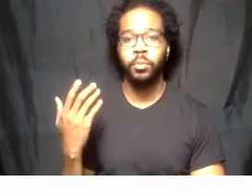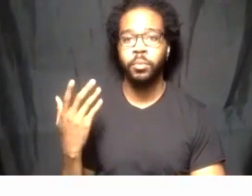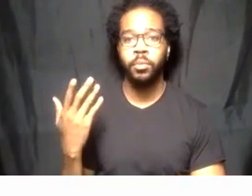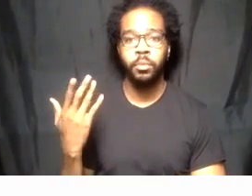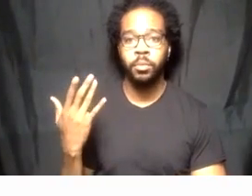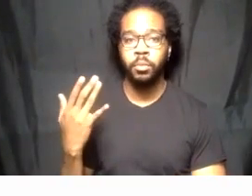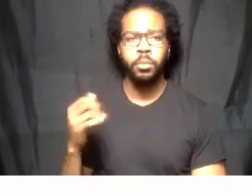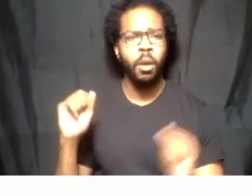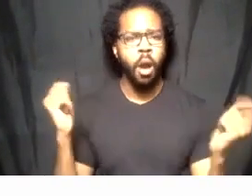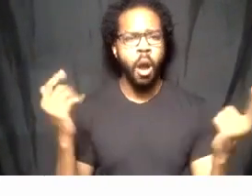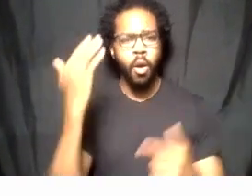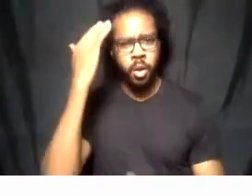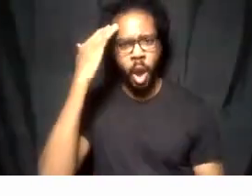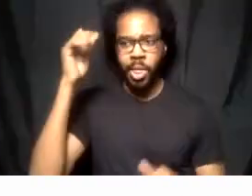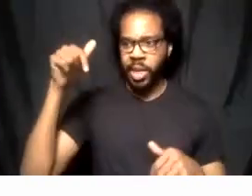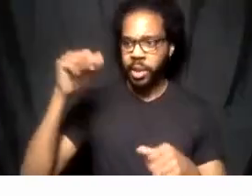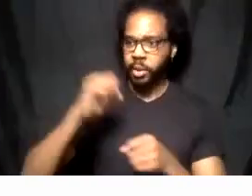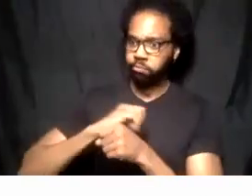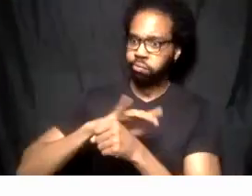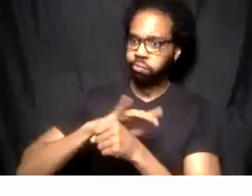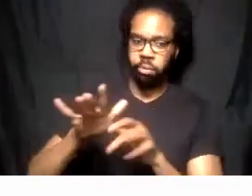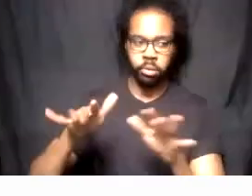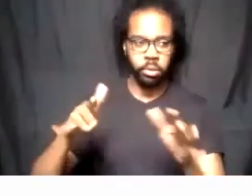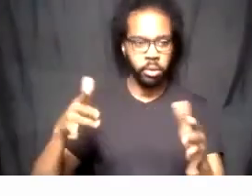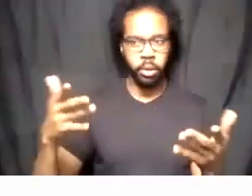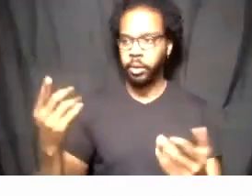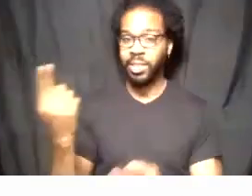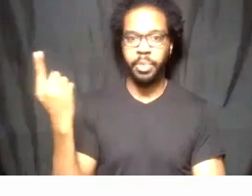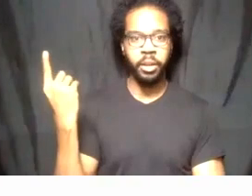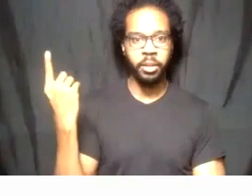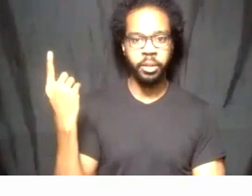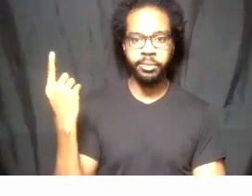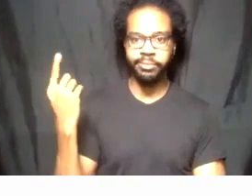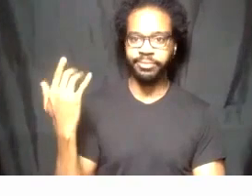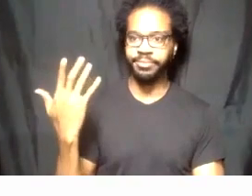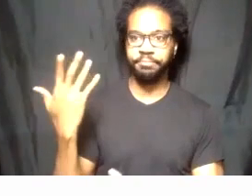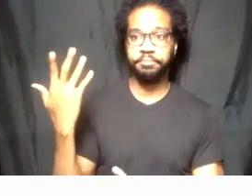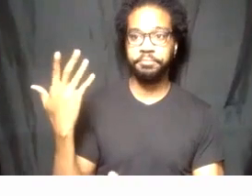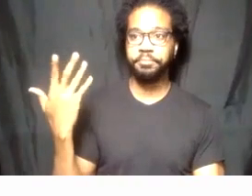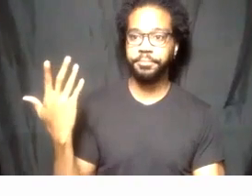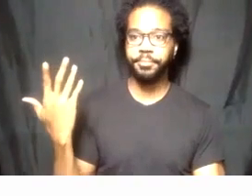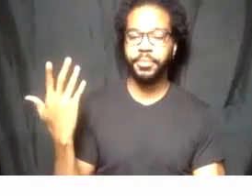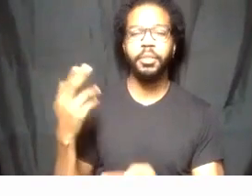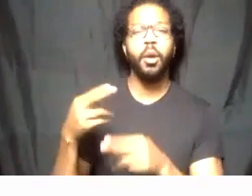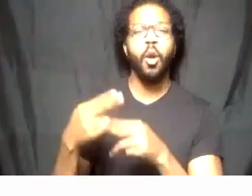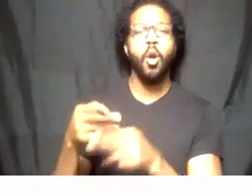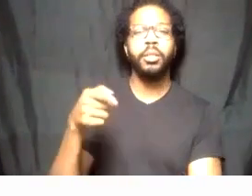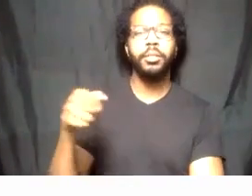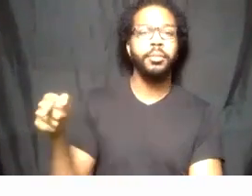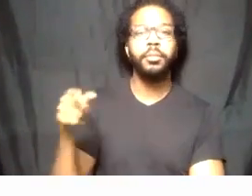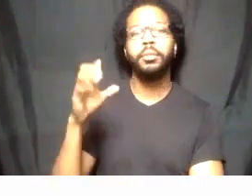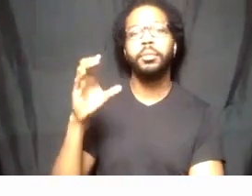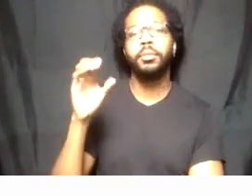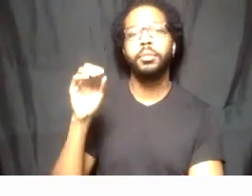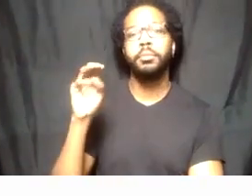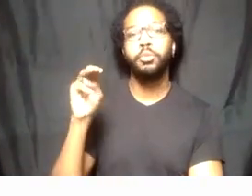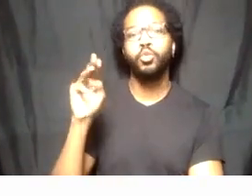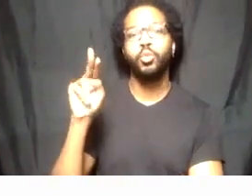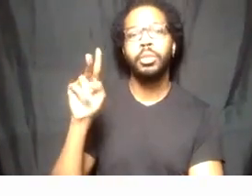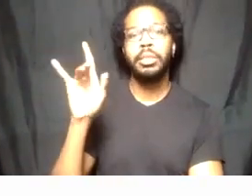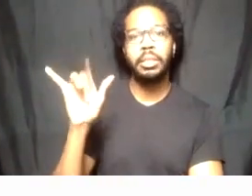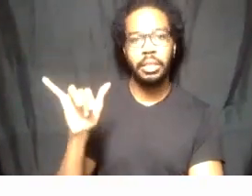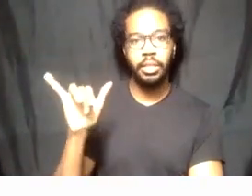all know, this continues to be something that is at a point where what they refer to as community spread. And so